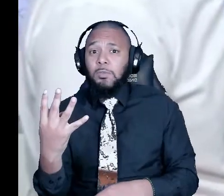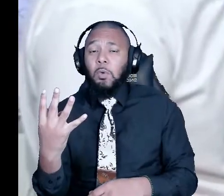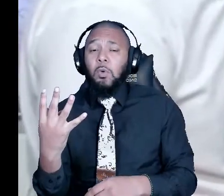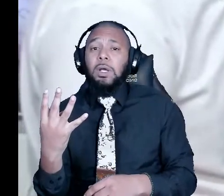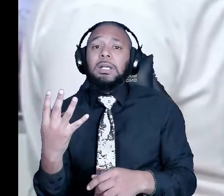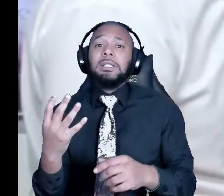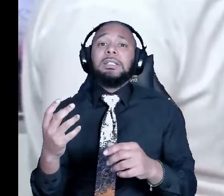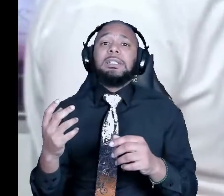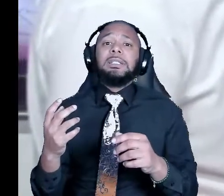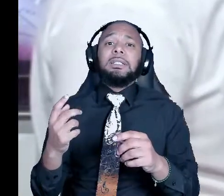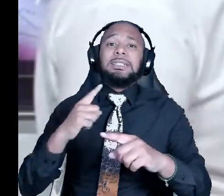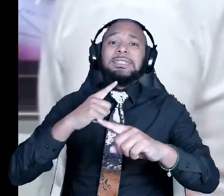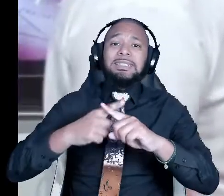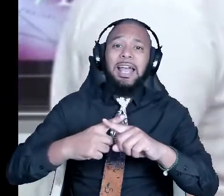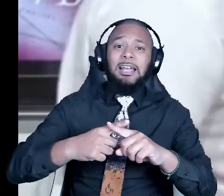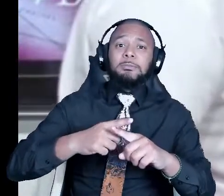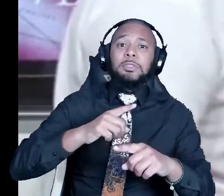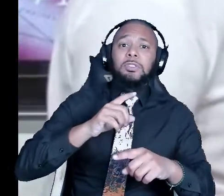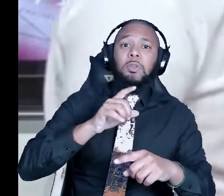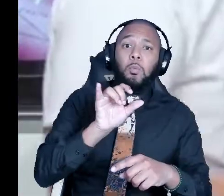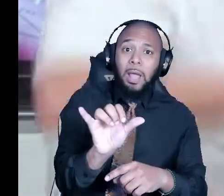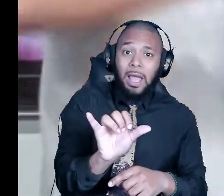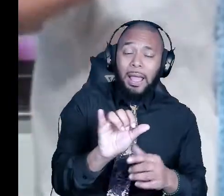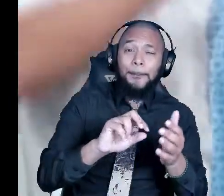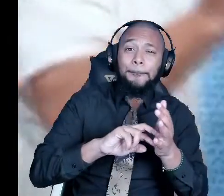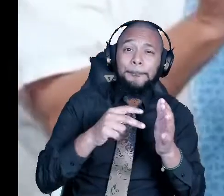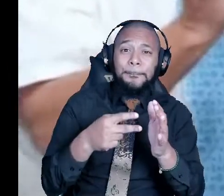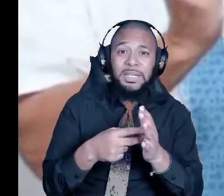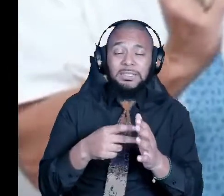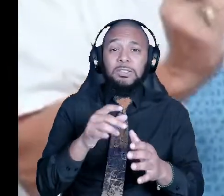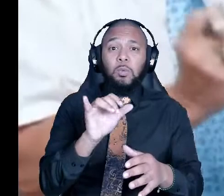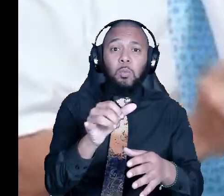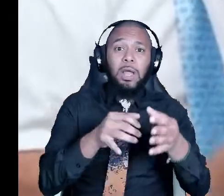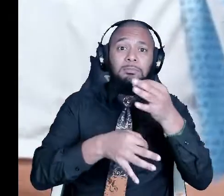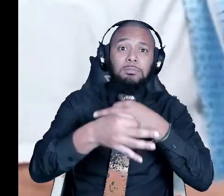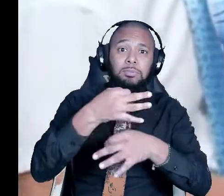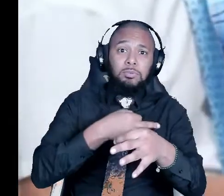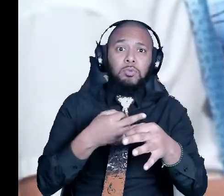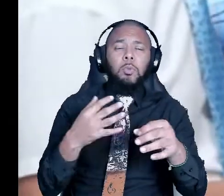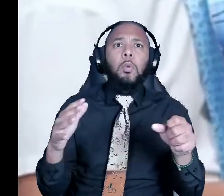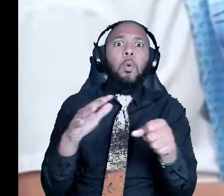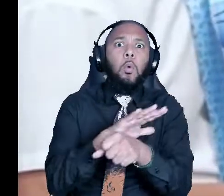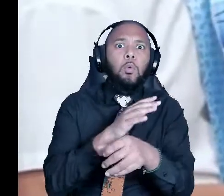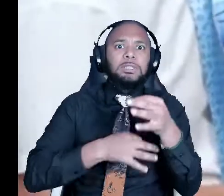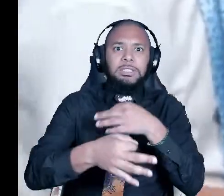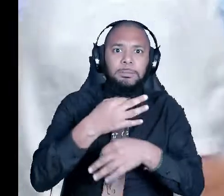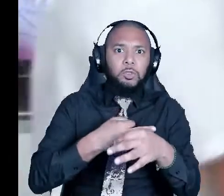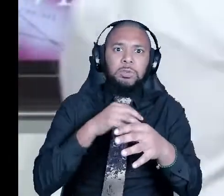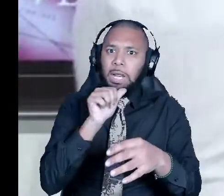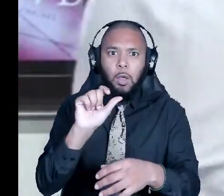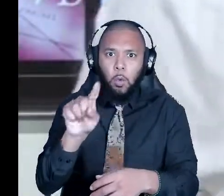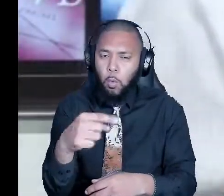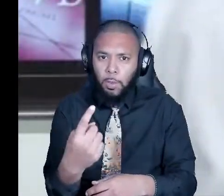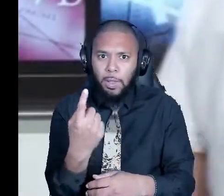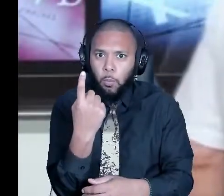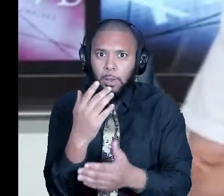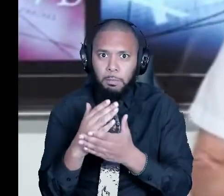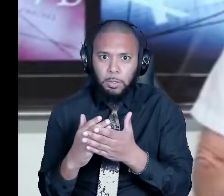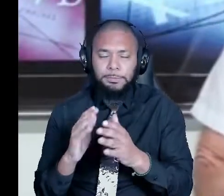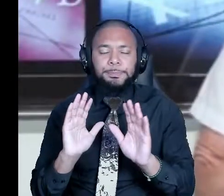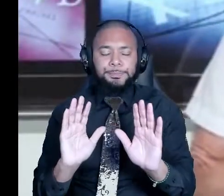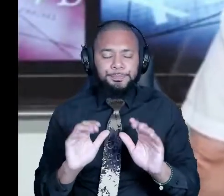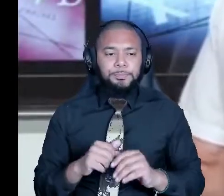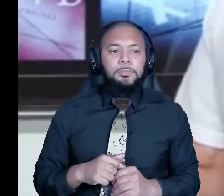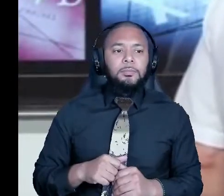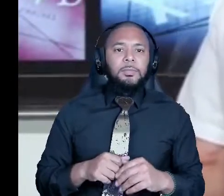sure that 4 gets multiplied times the entire substitute for y. Now the equal sign is